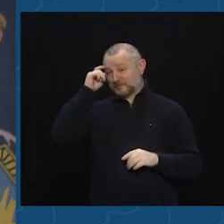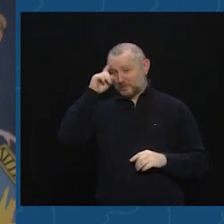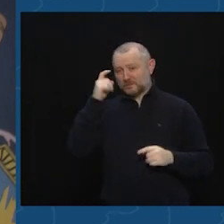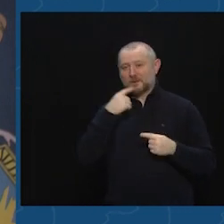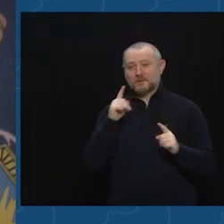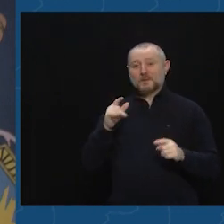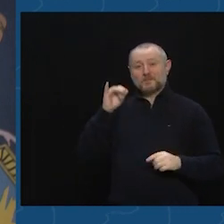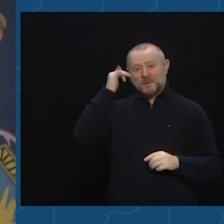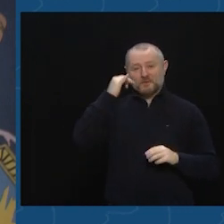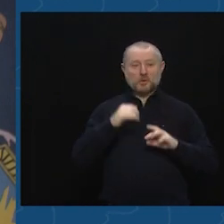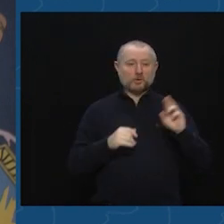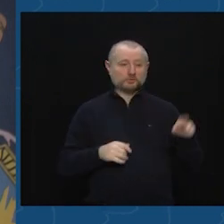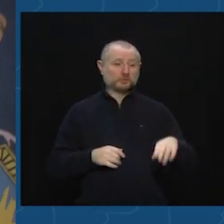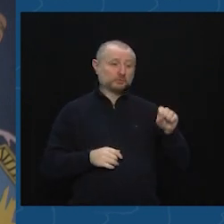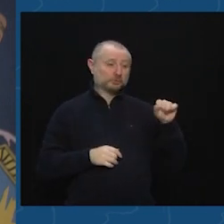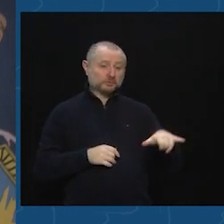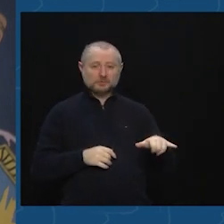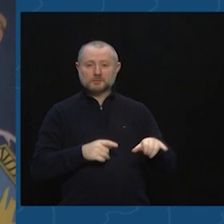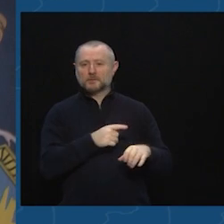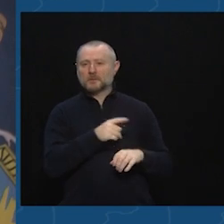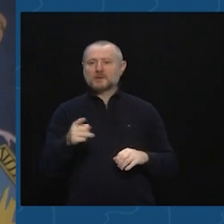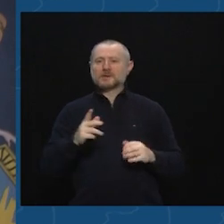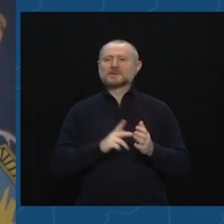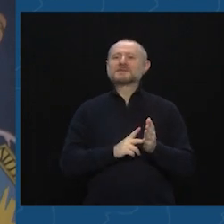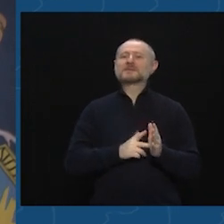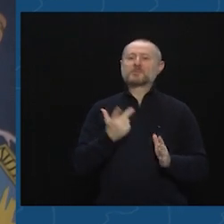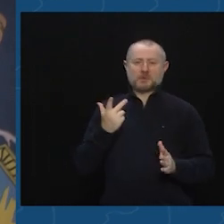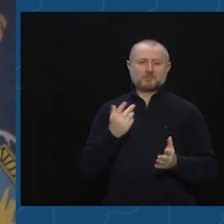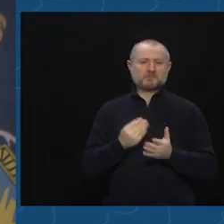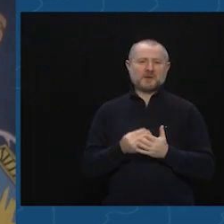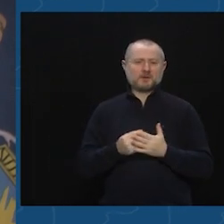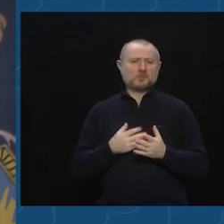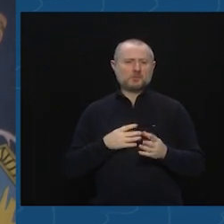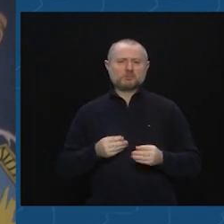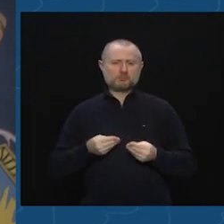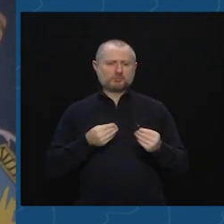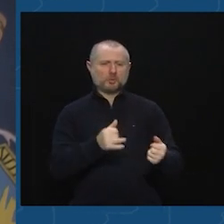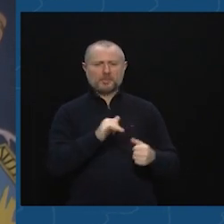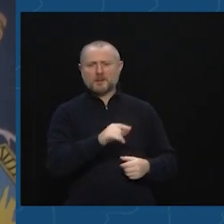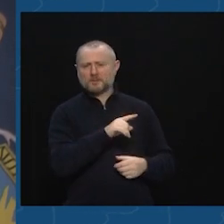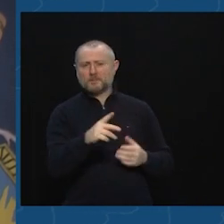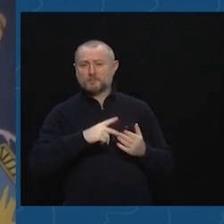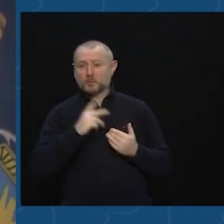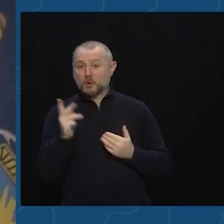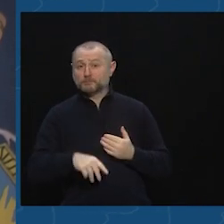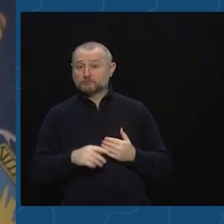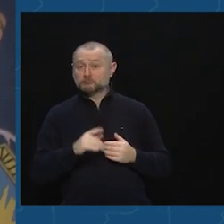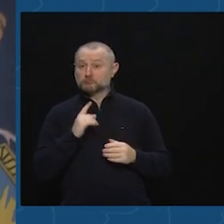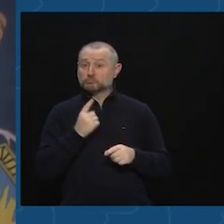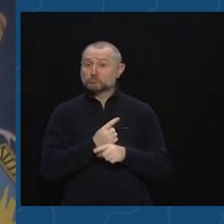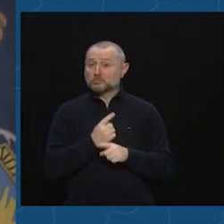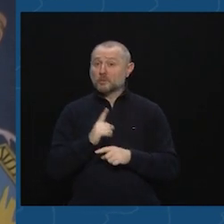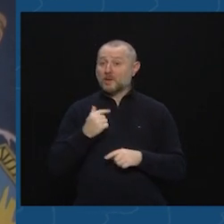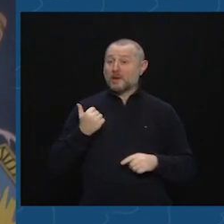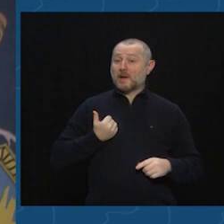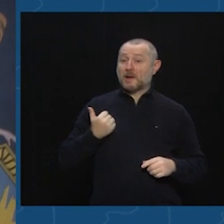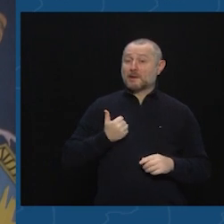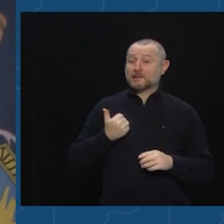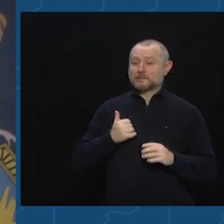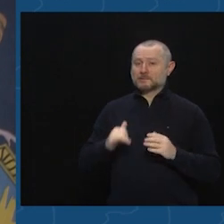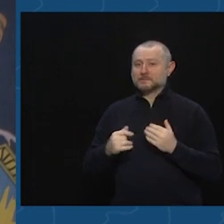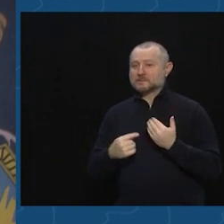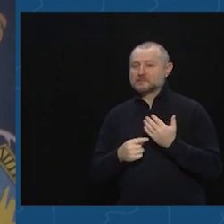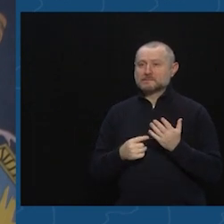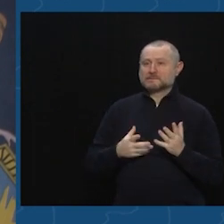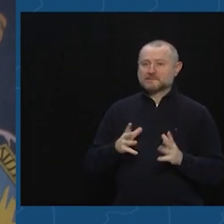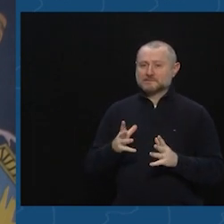amount of money going into those programs. So, Nick, you're absolutely right that there are other forces at play that we're trying to analyze right now in real